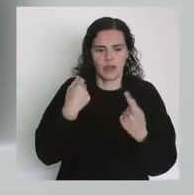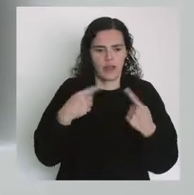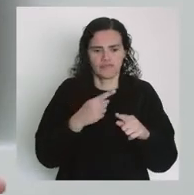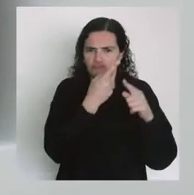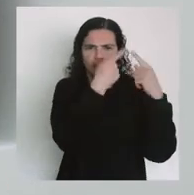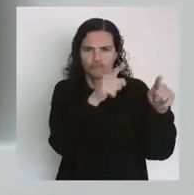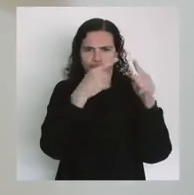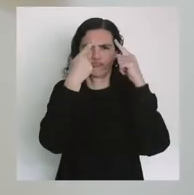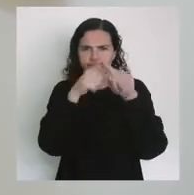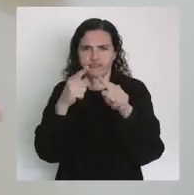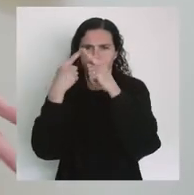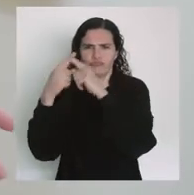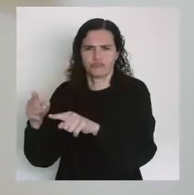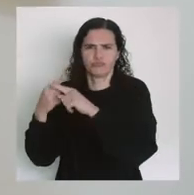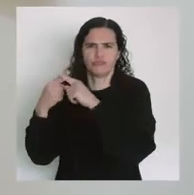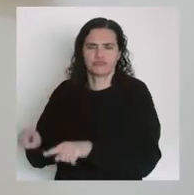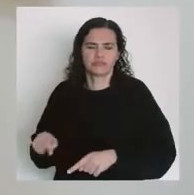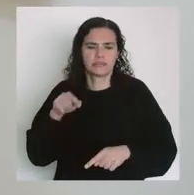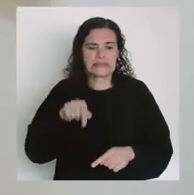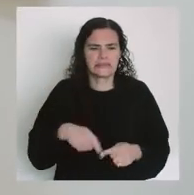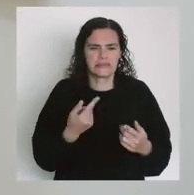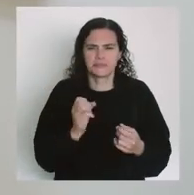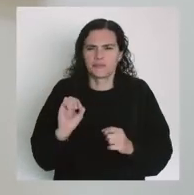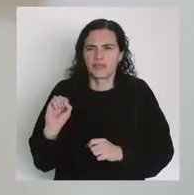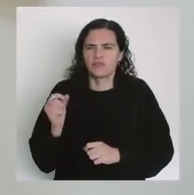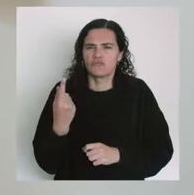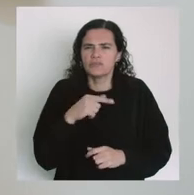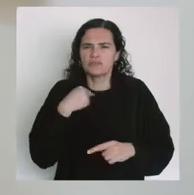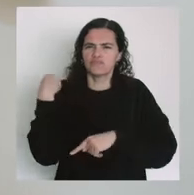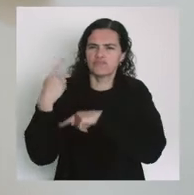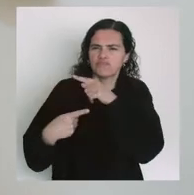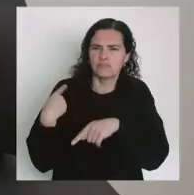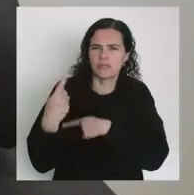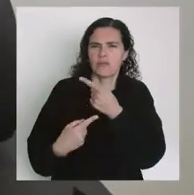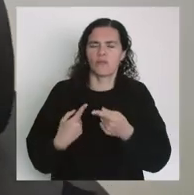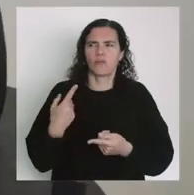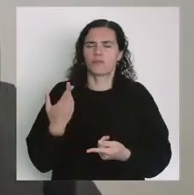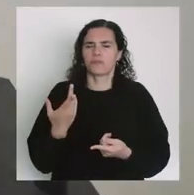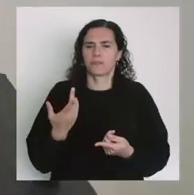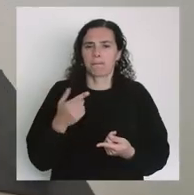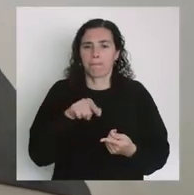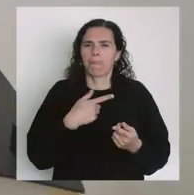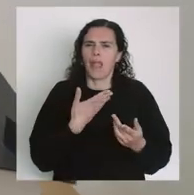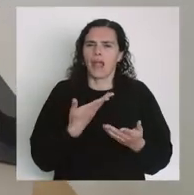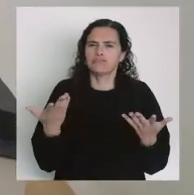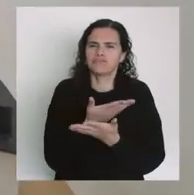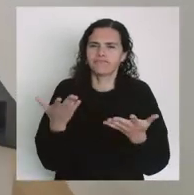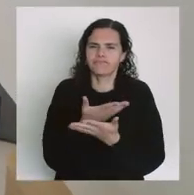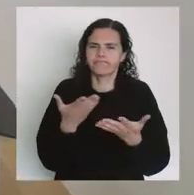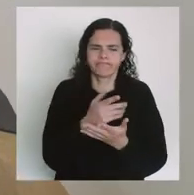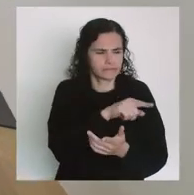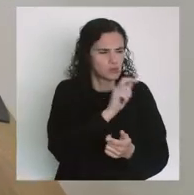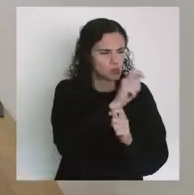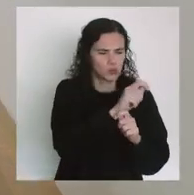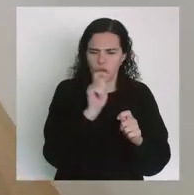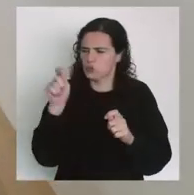many different eras, style, tradition are in dialogue with each other. So